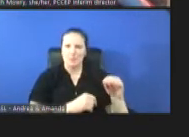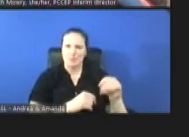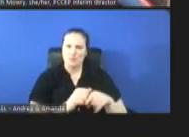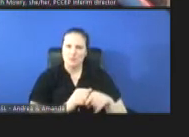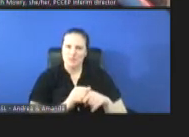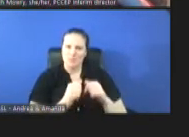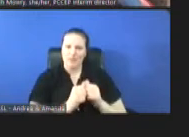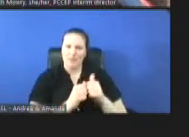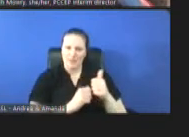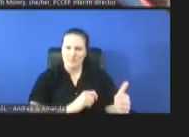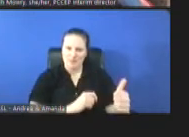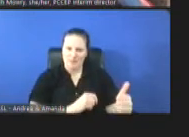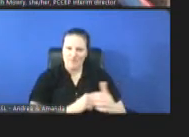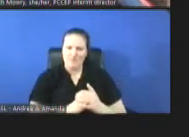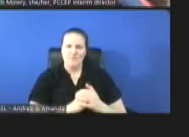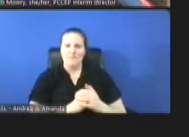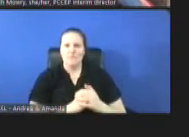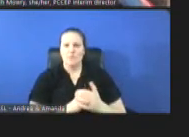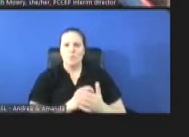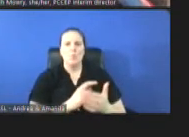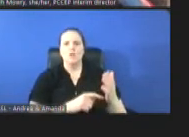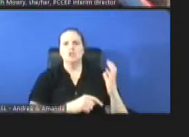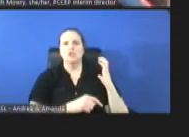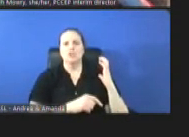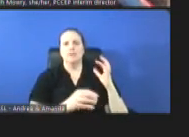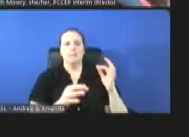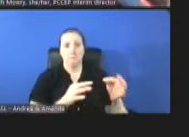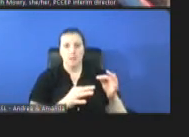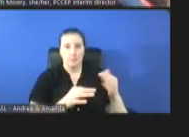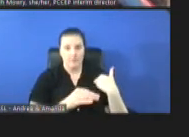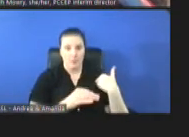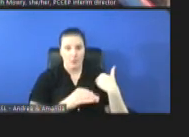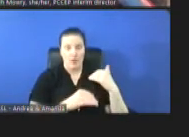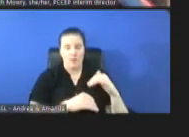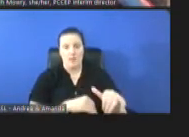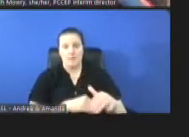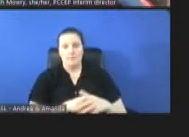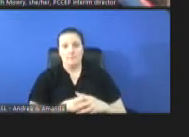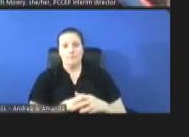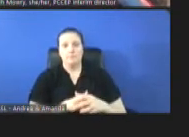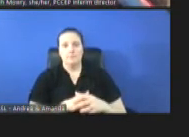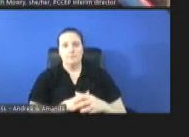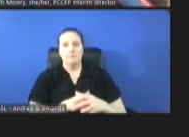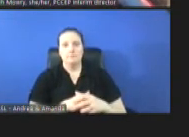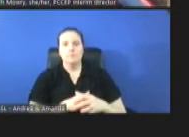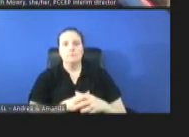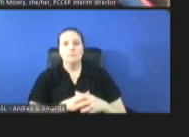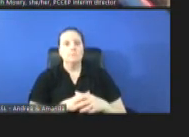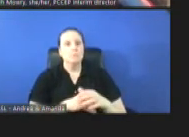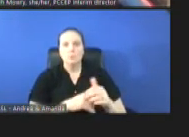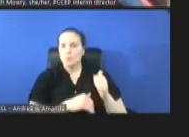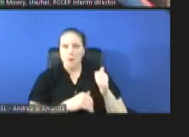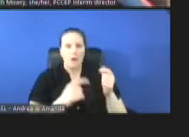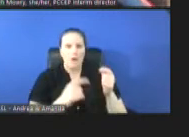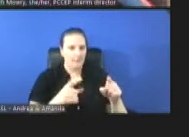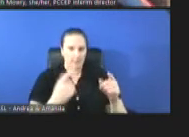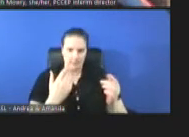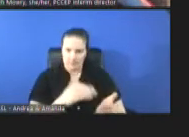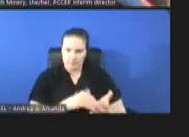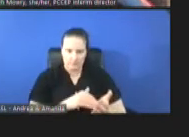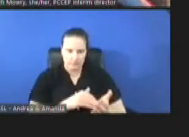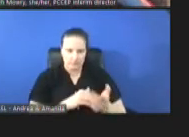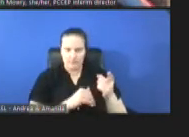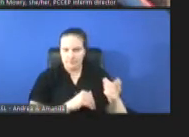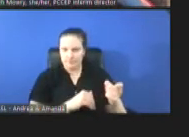together themselves. And what the chief was explaining earlier is that that will not happen again. He has